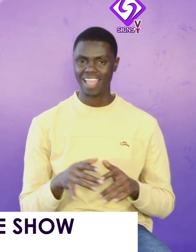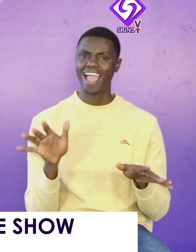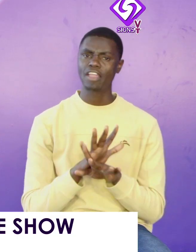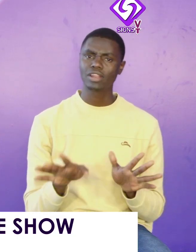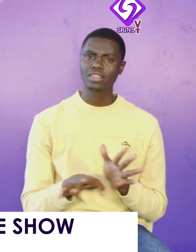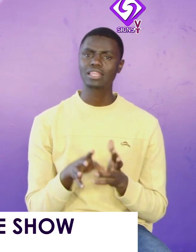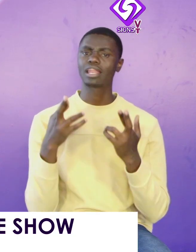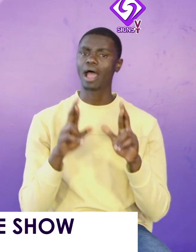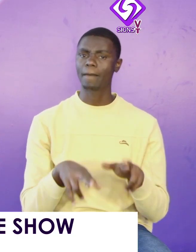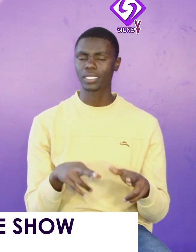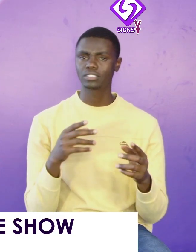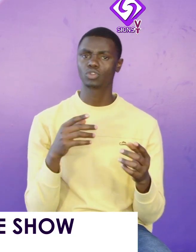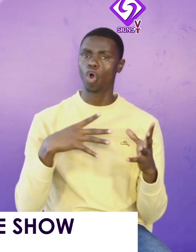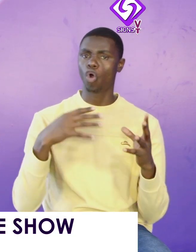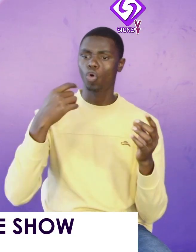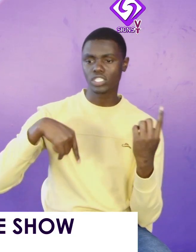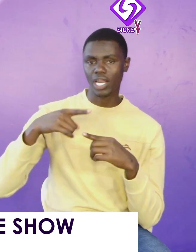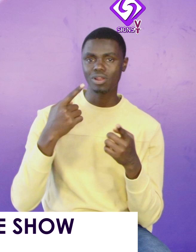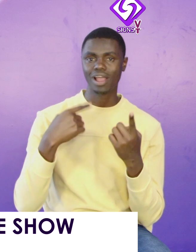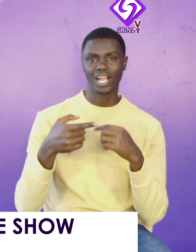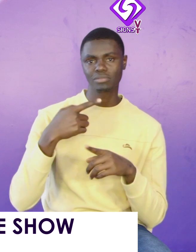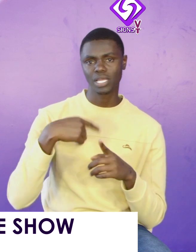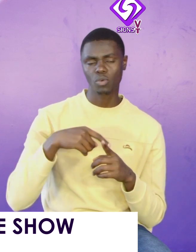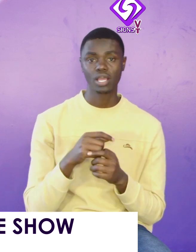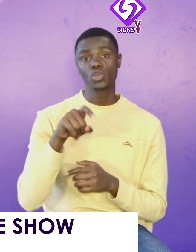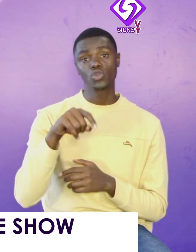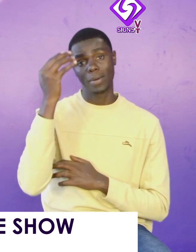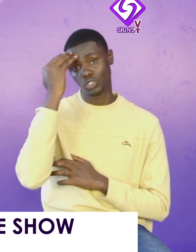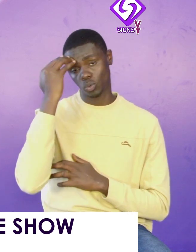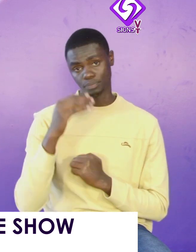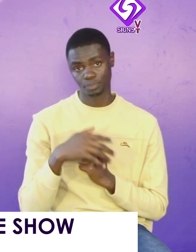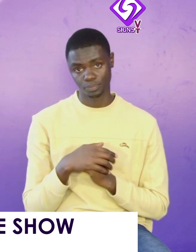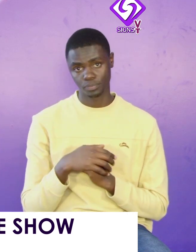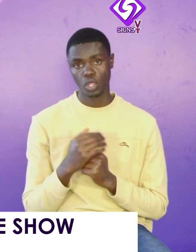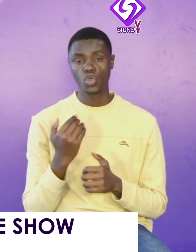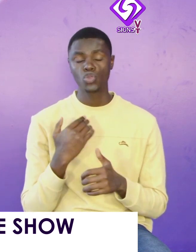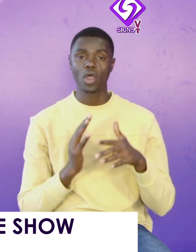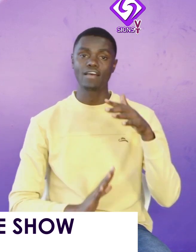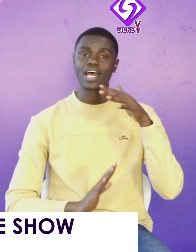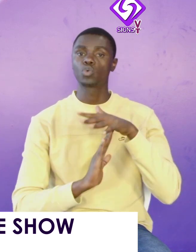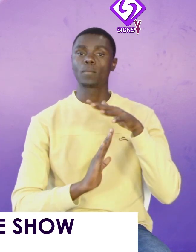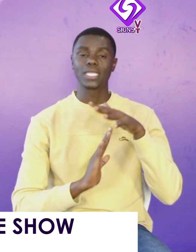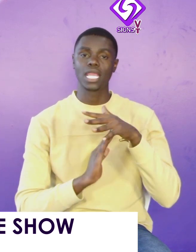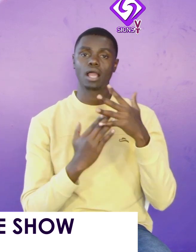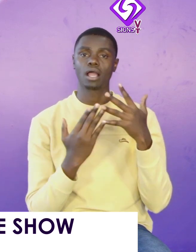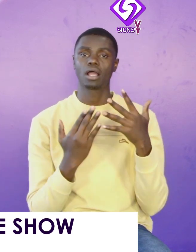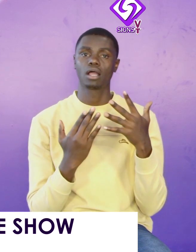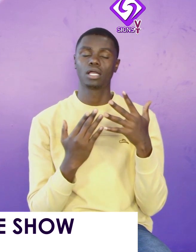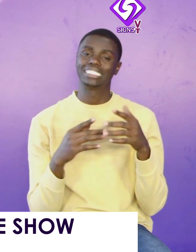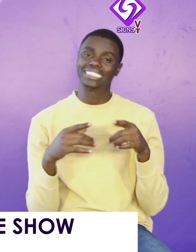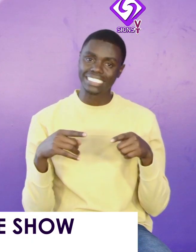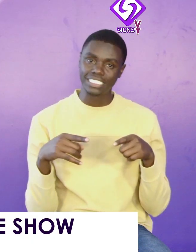goes around comes around, you should know that you have a superior force concerning your own life. You command